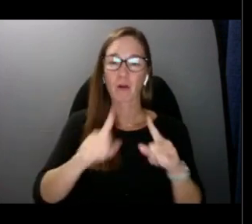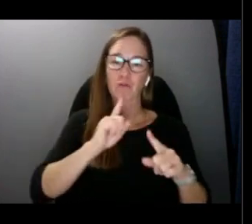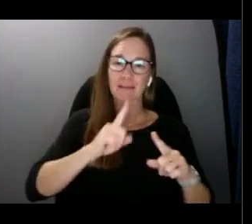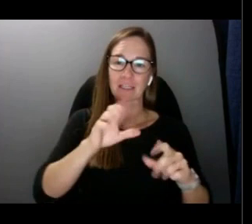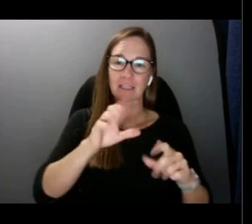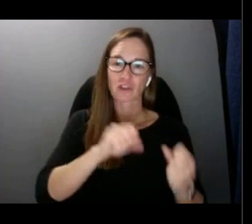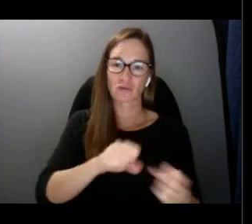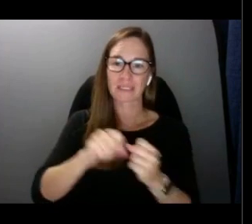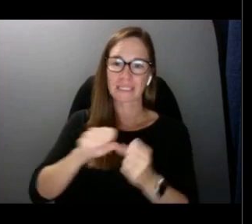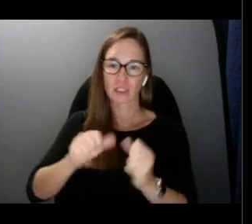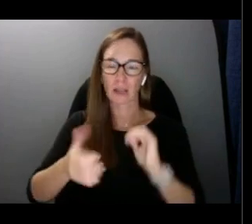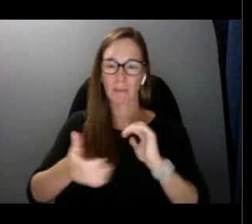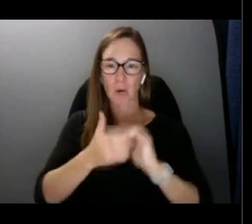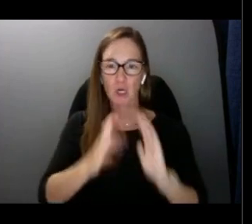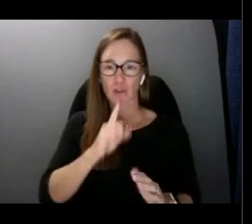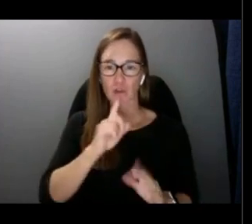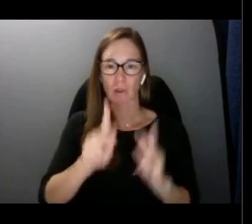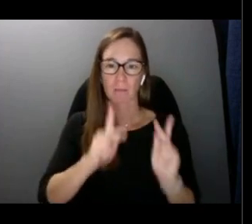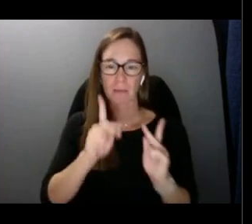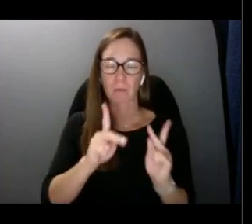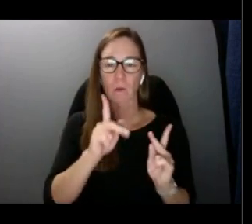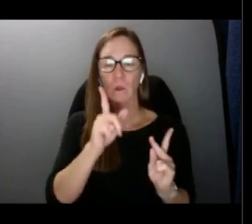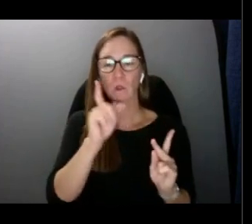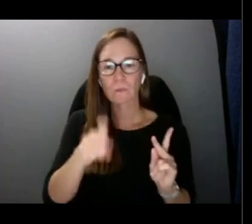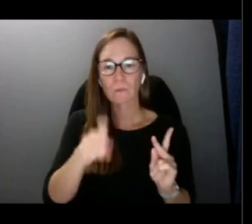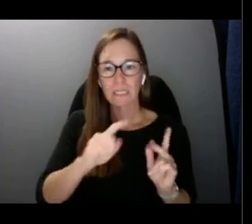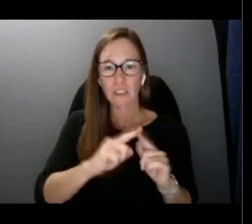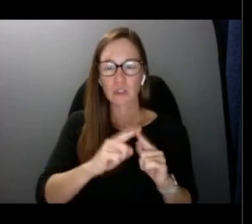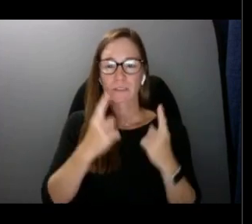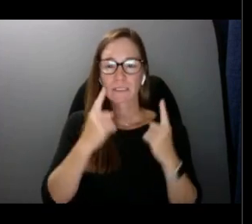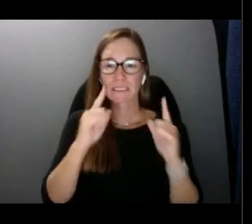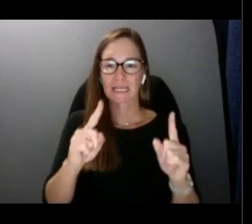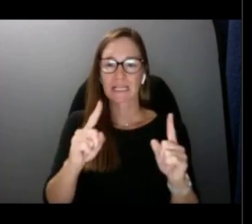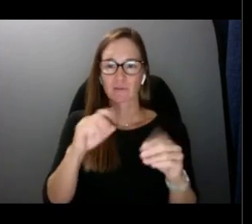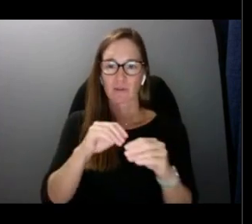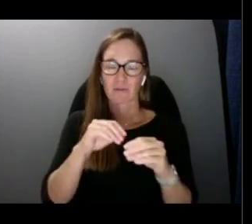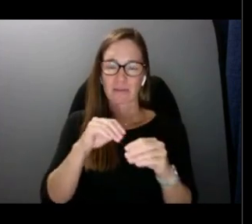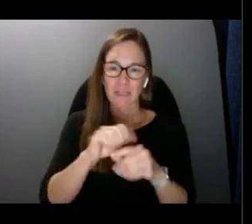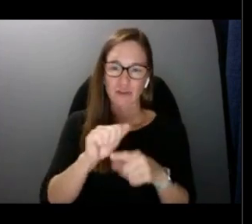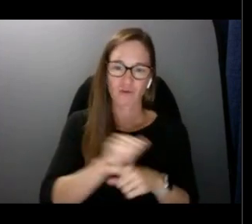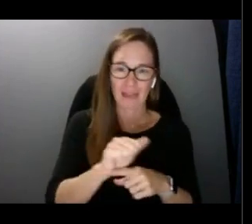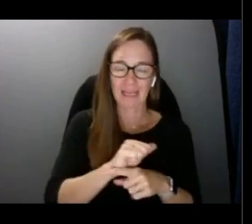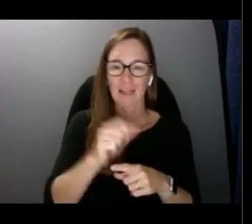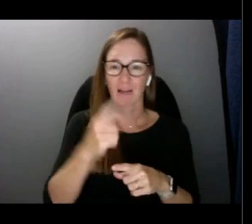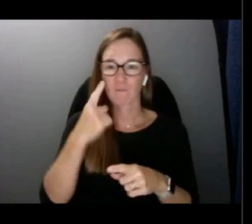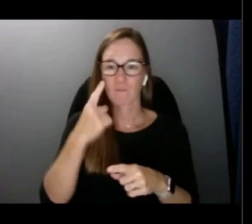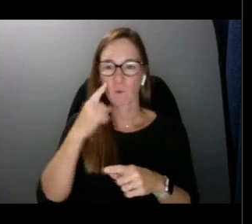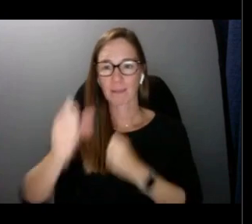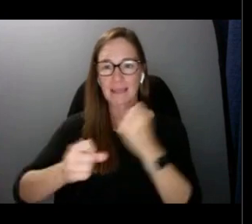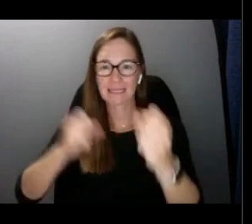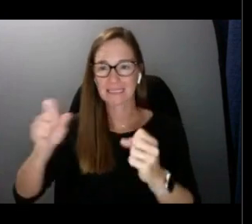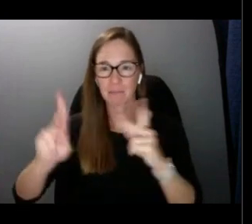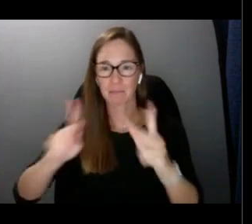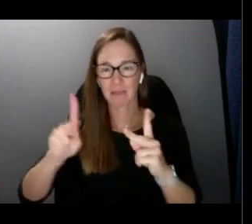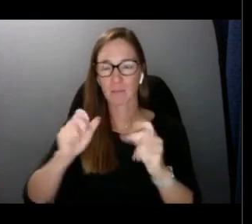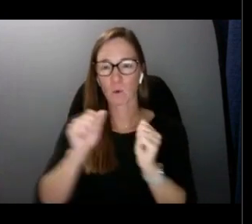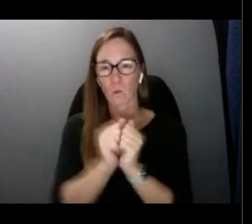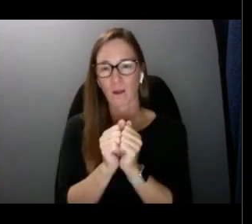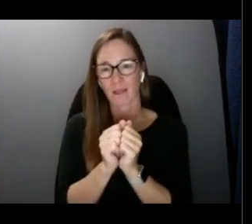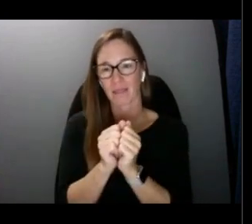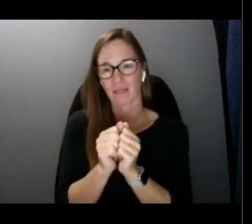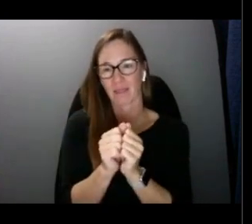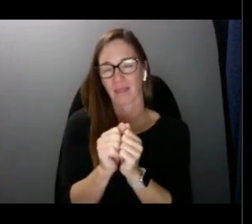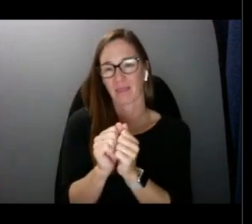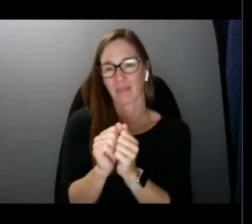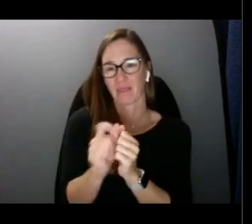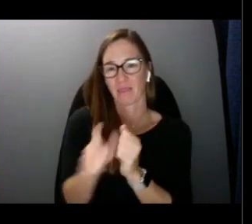strategic partners are all the folks you need to be successful in training and placing people with the employers